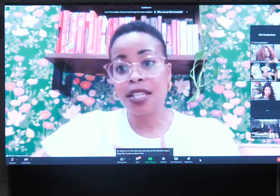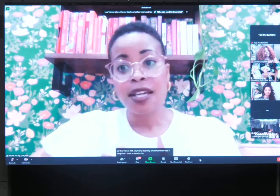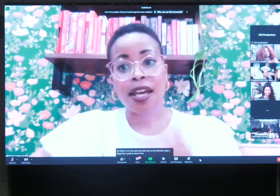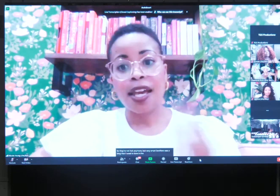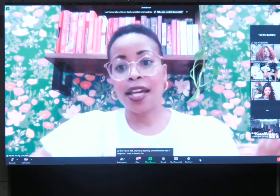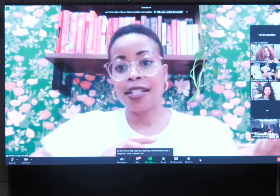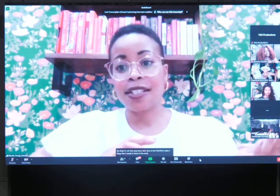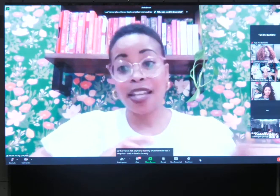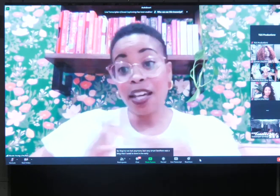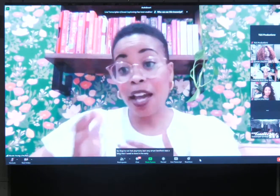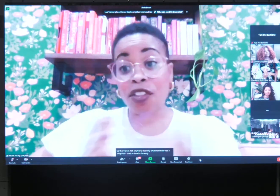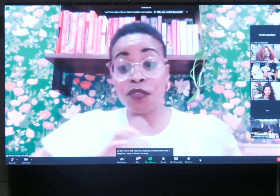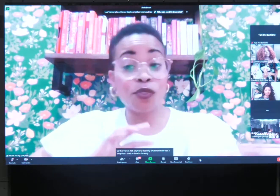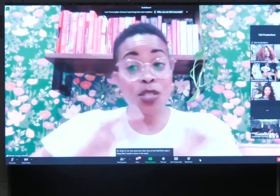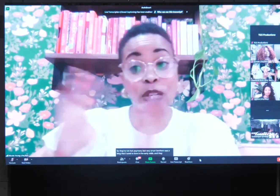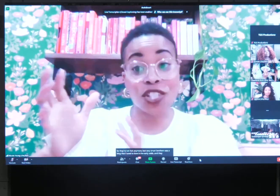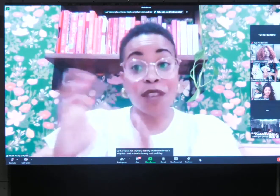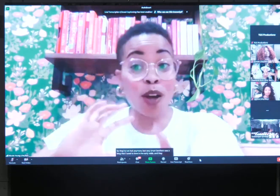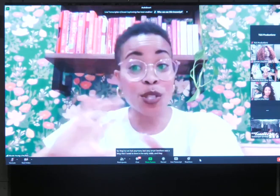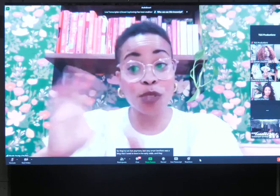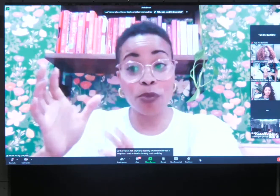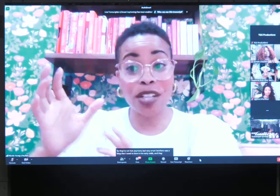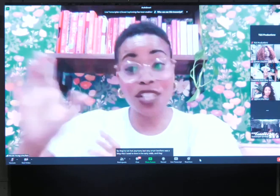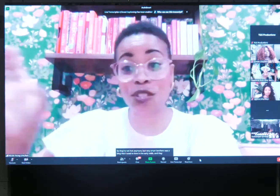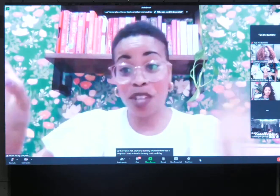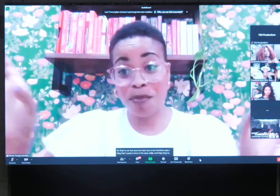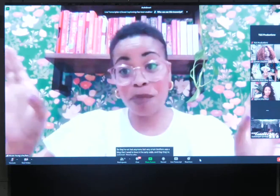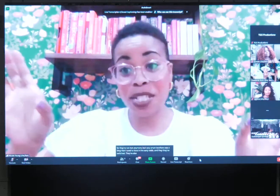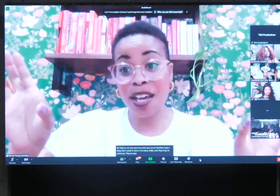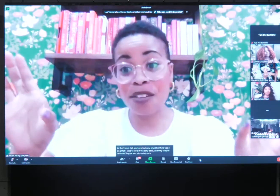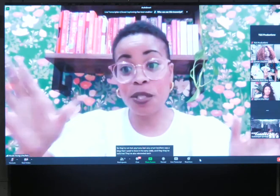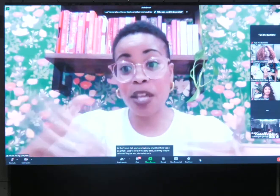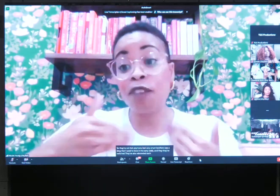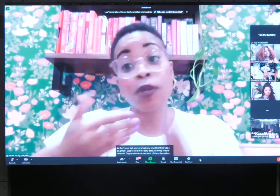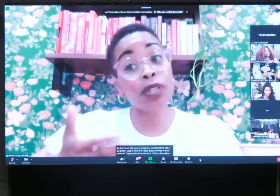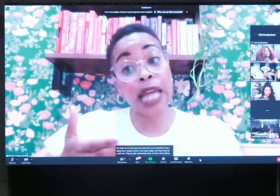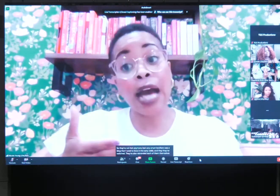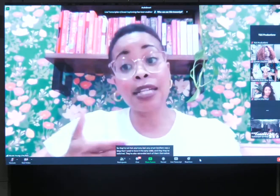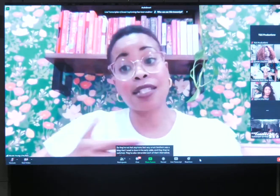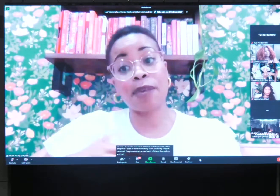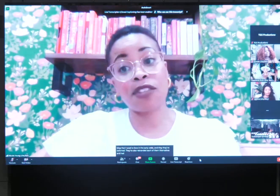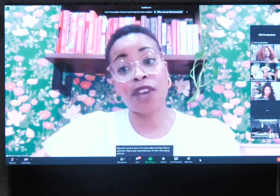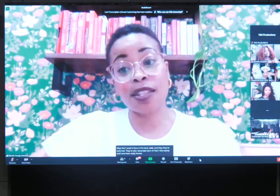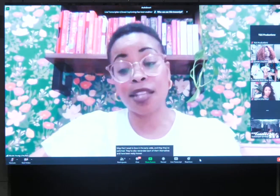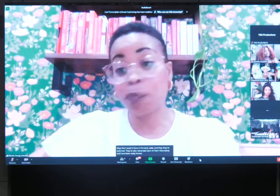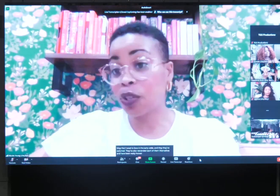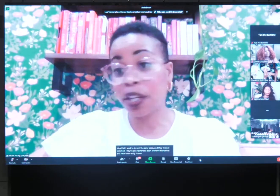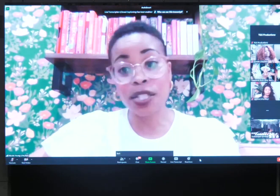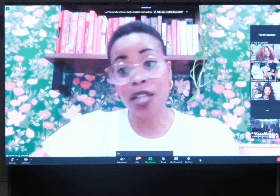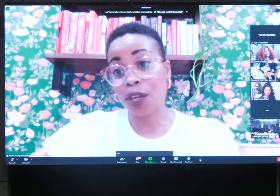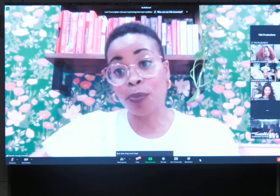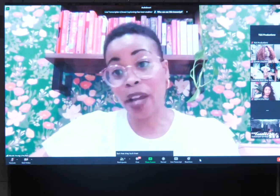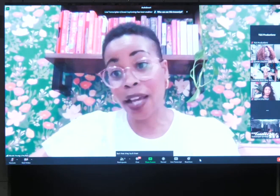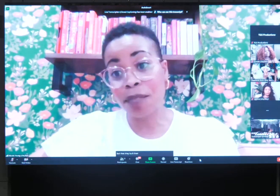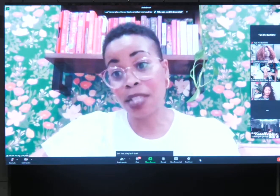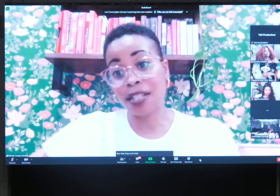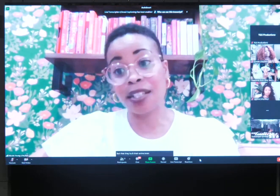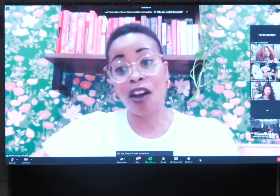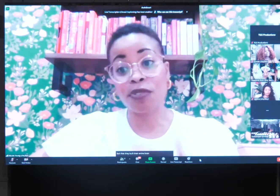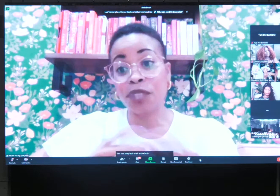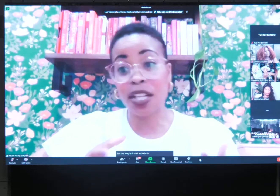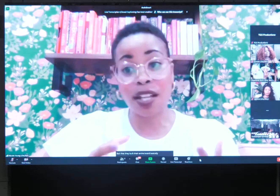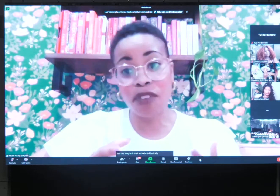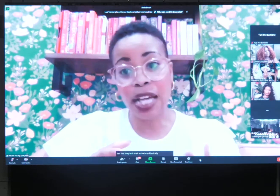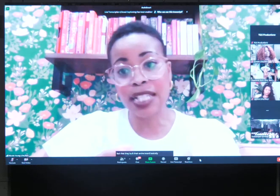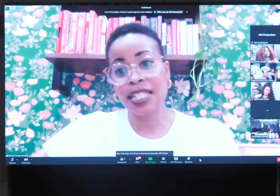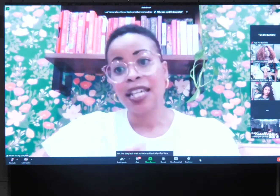aughts. And they've switched, they've also rebranded each of them themselves and have been really honest about the fact that they built their entire brand basically off